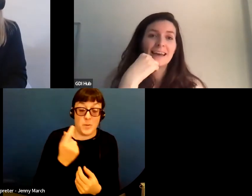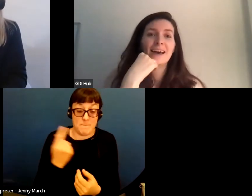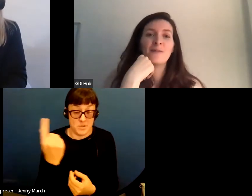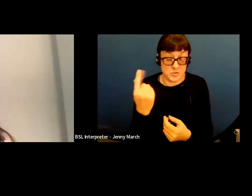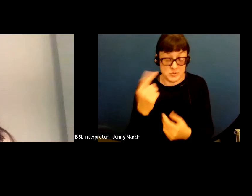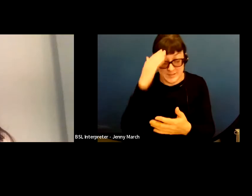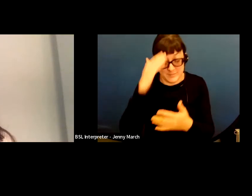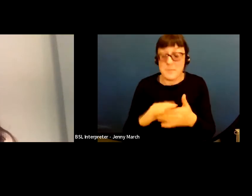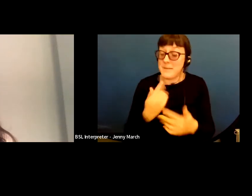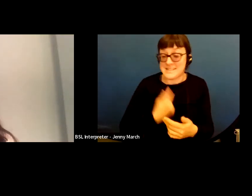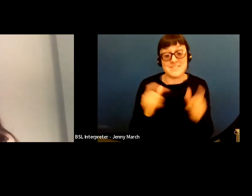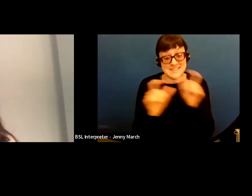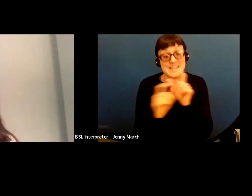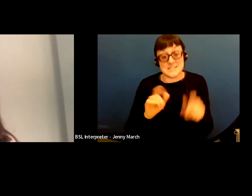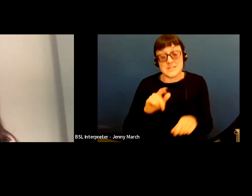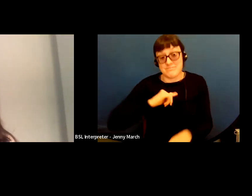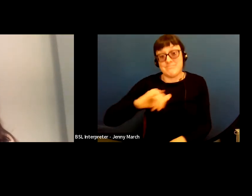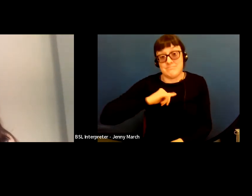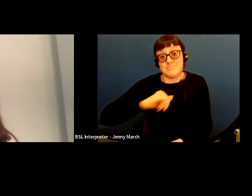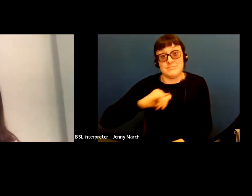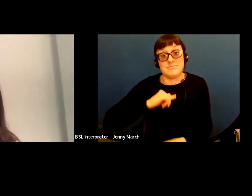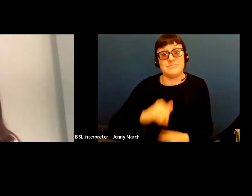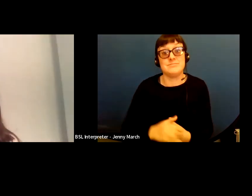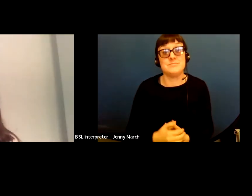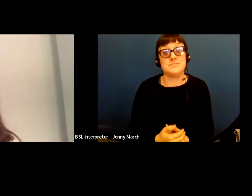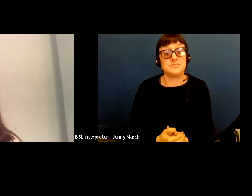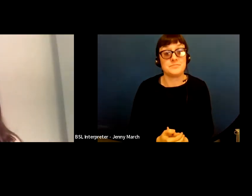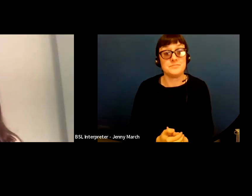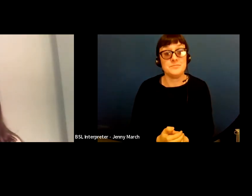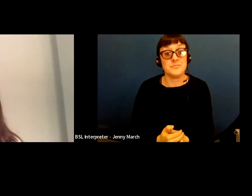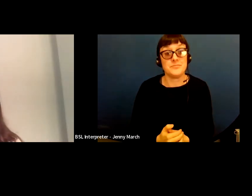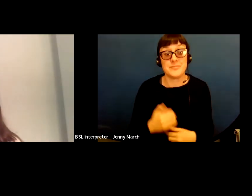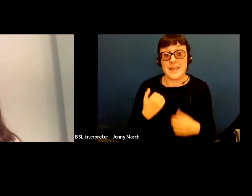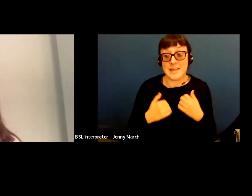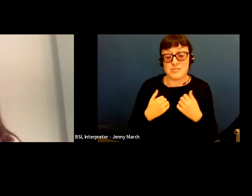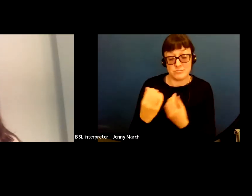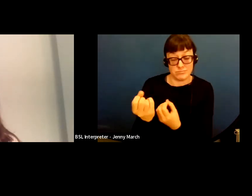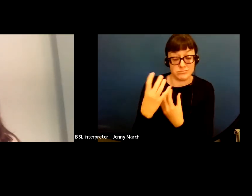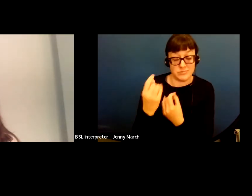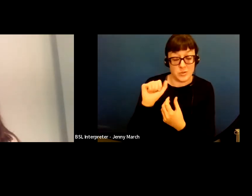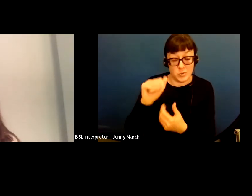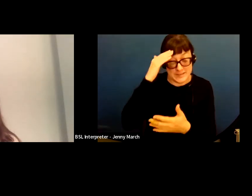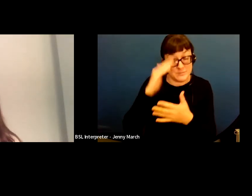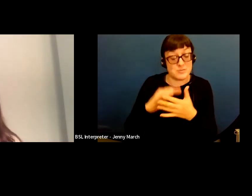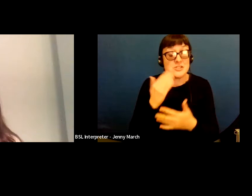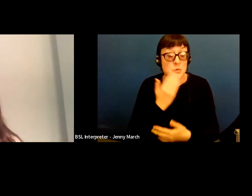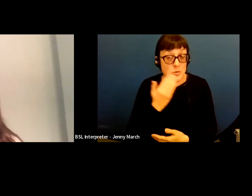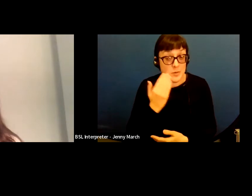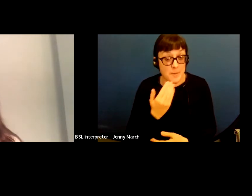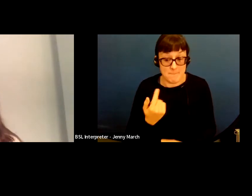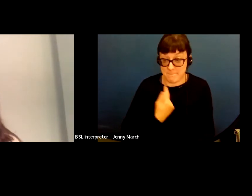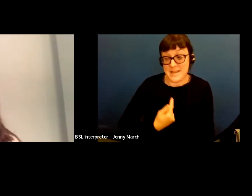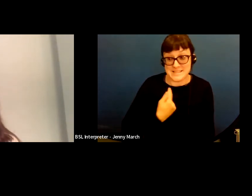too, and so it was interesting hearing your version of your experience. And I, as a